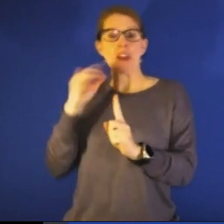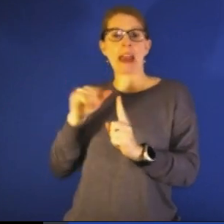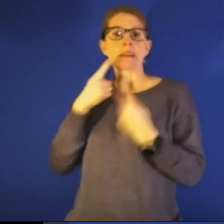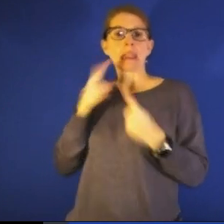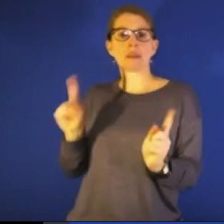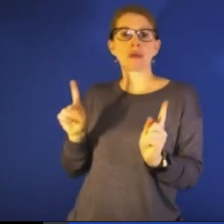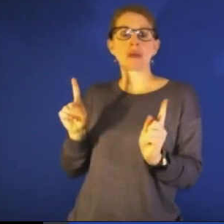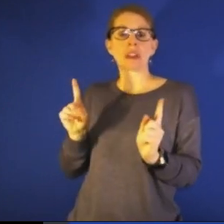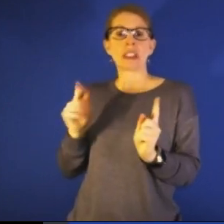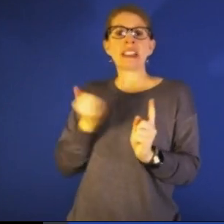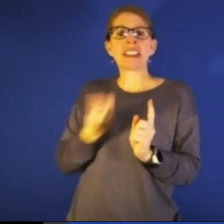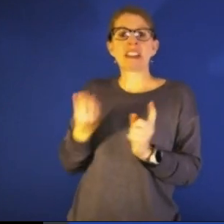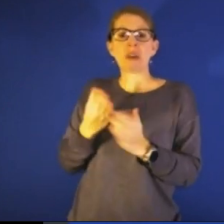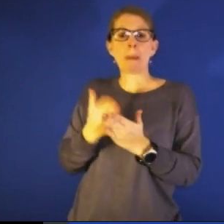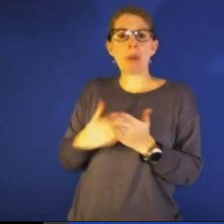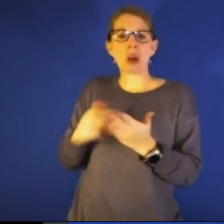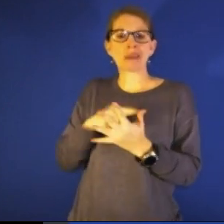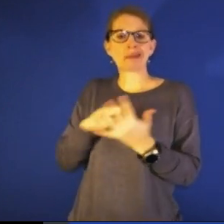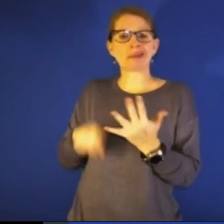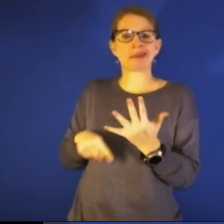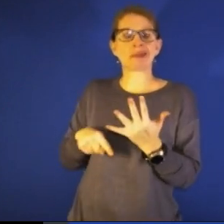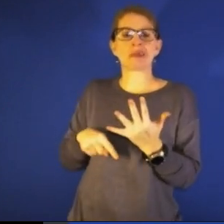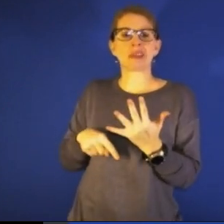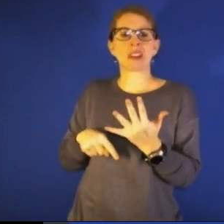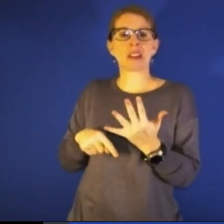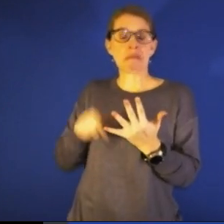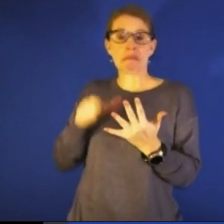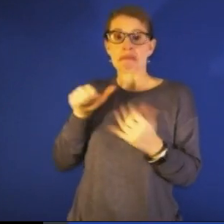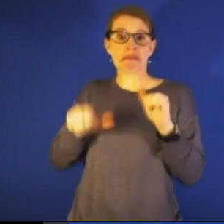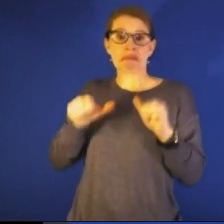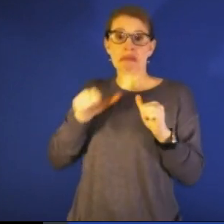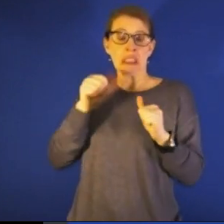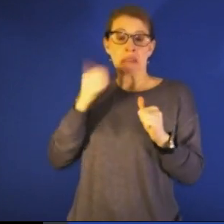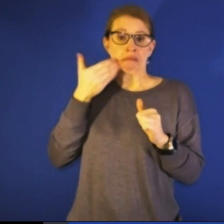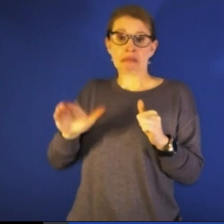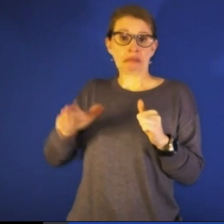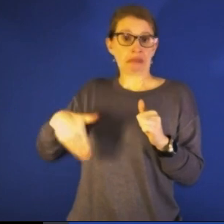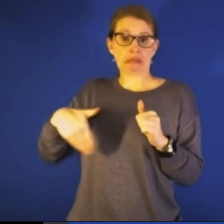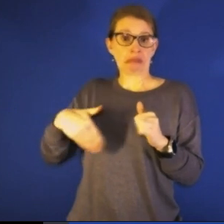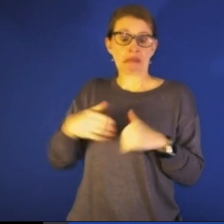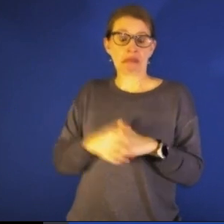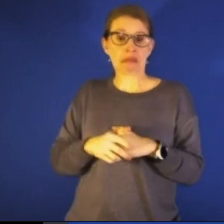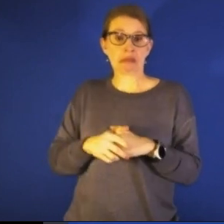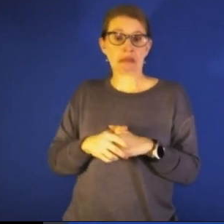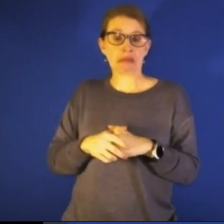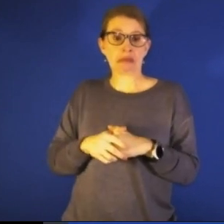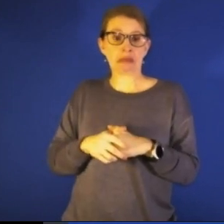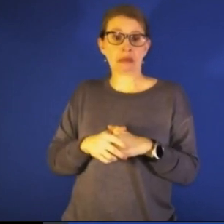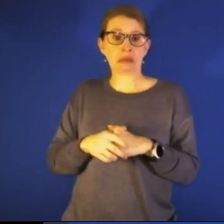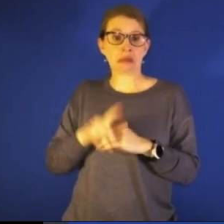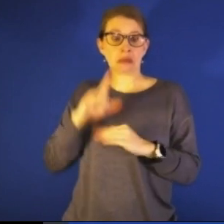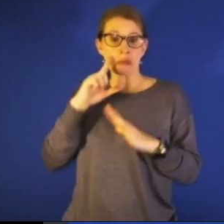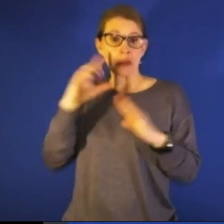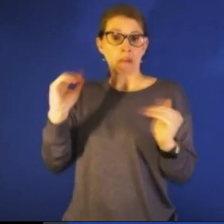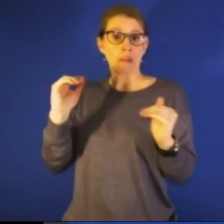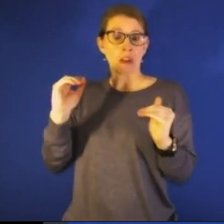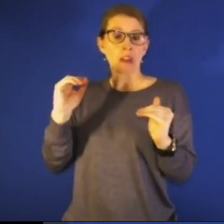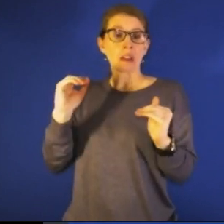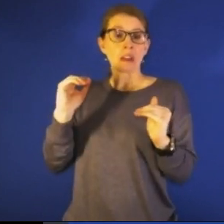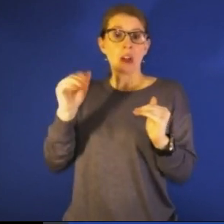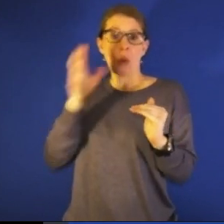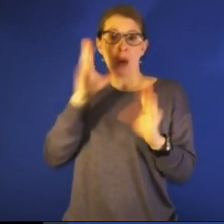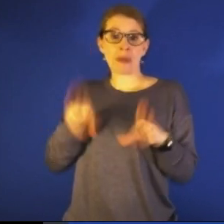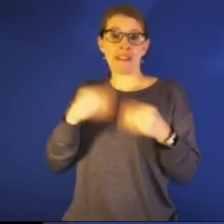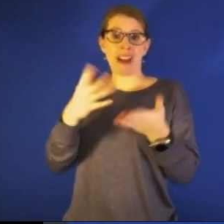are several aspects that I'm not too familiar with right now. Hopefully, we'll bring help, like I mentioned